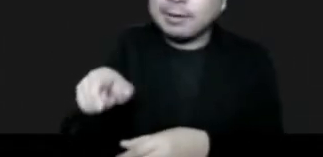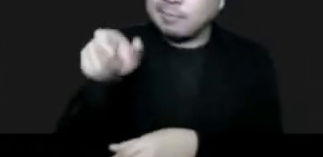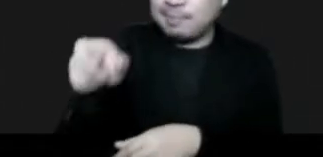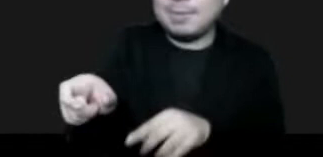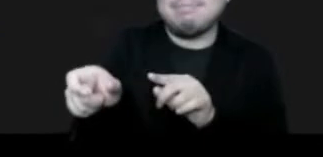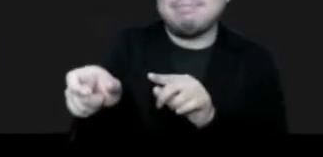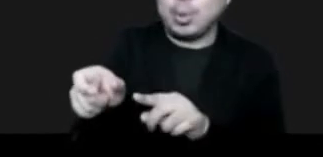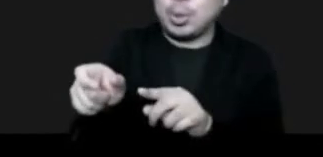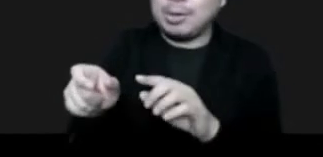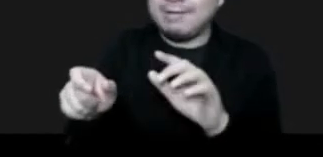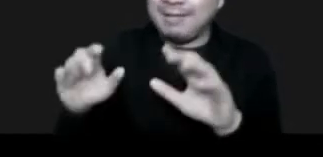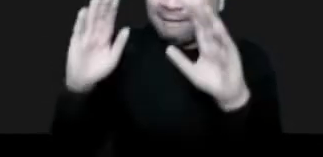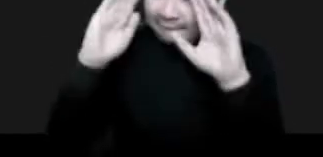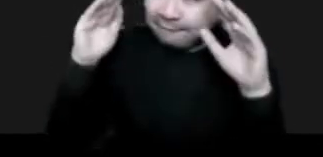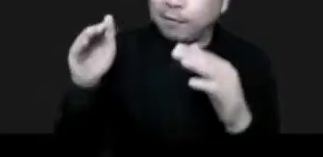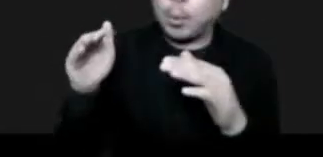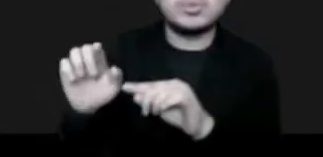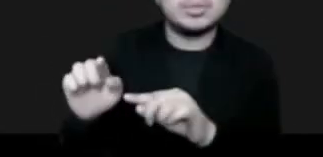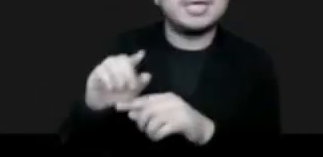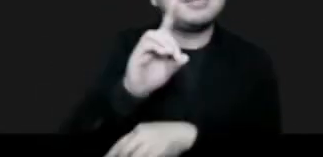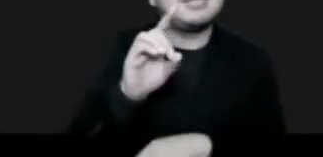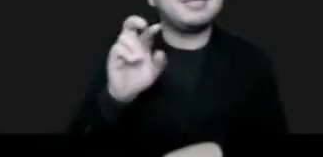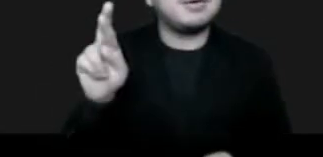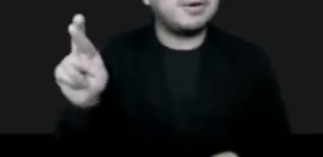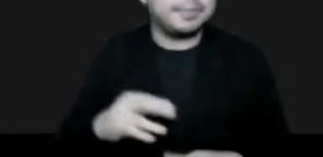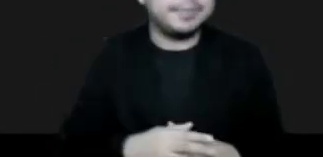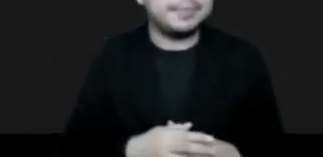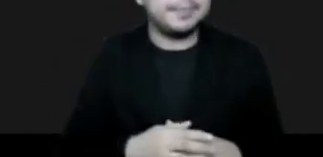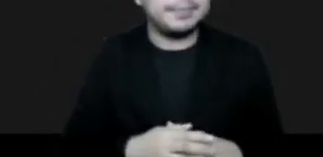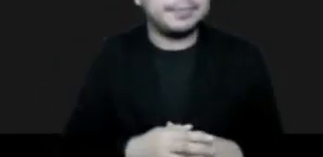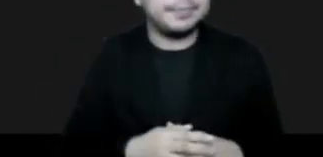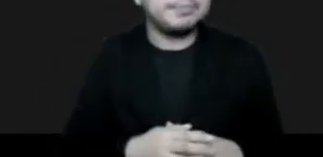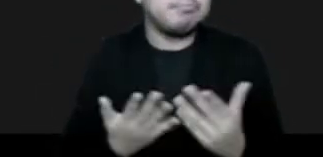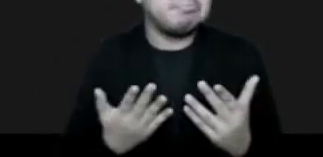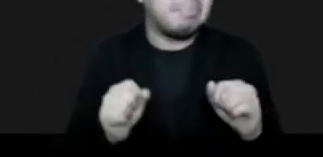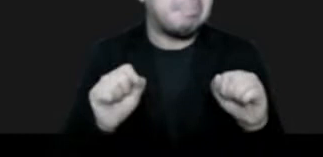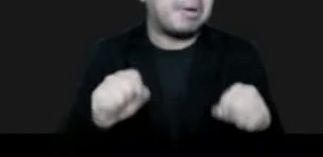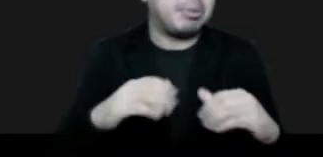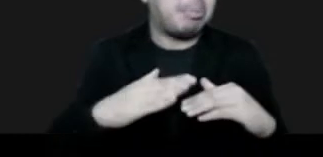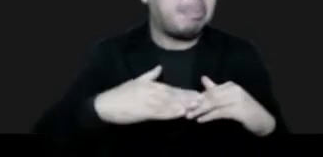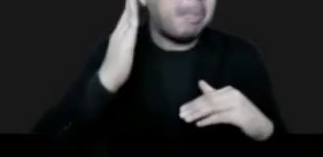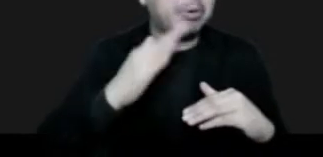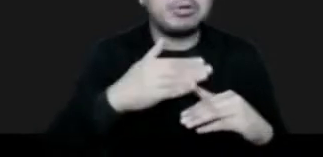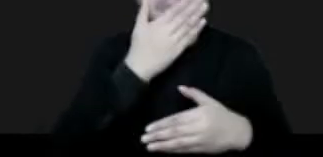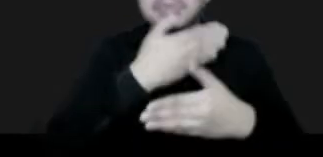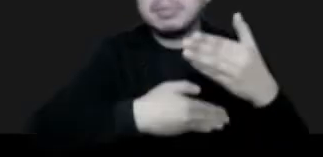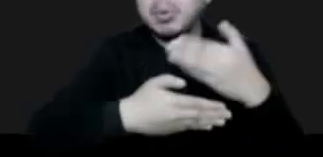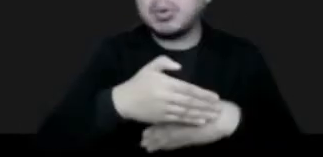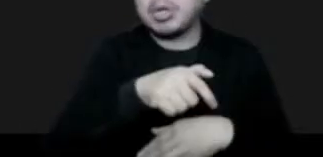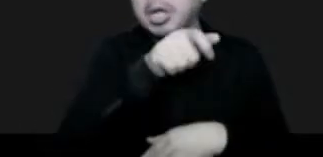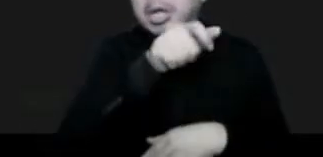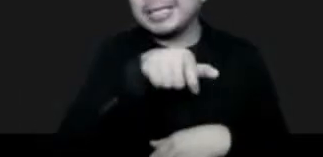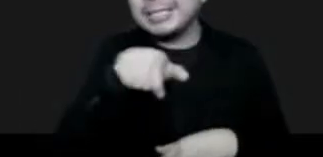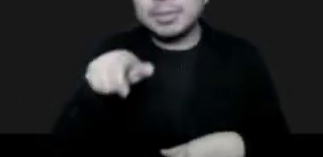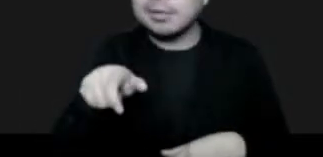is also a greater possibility that most persons with a disability could not attend planning workshops, mainly